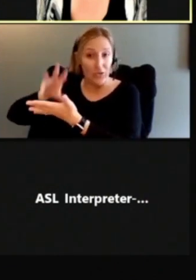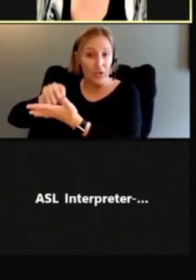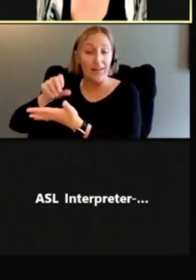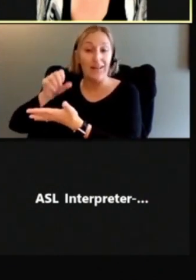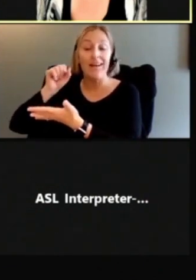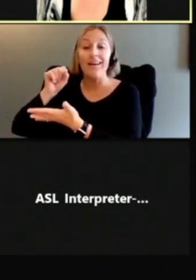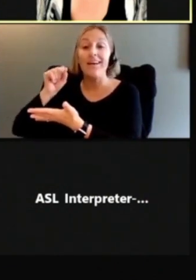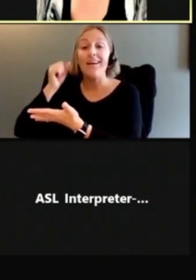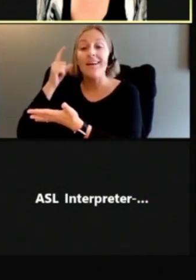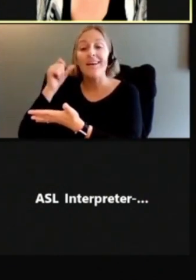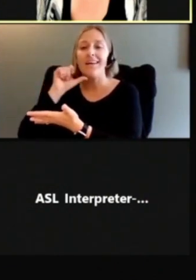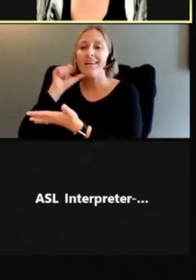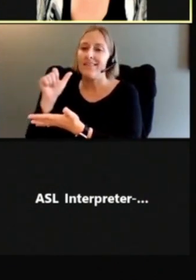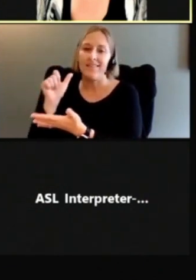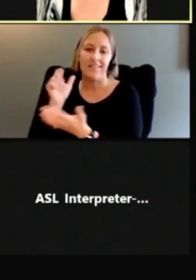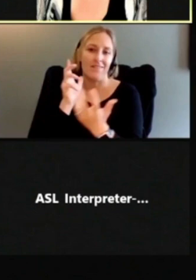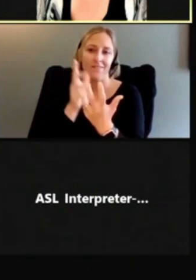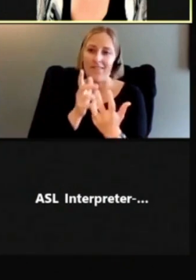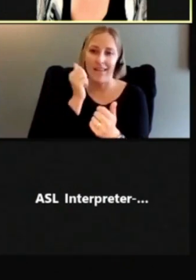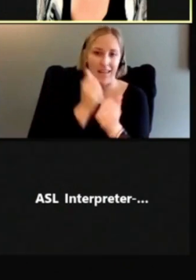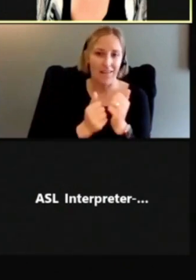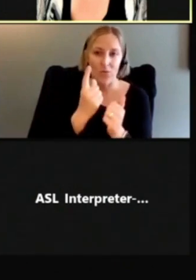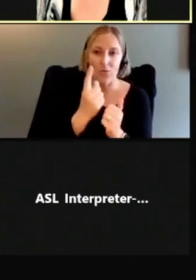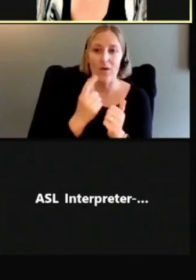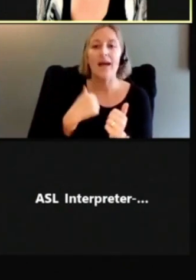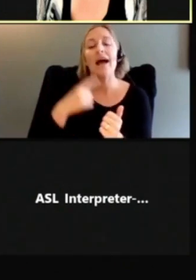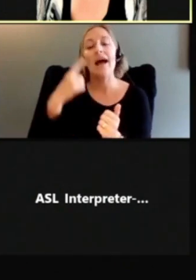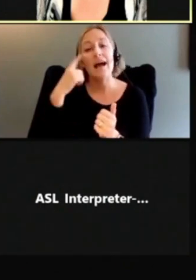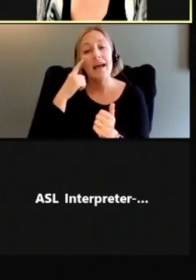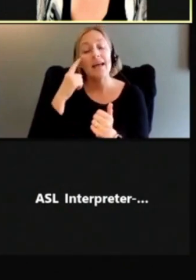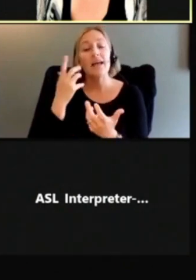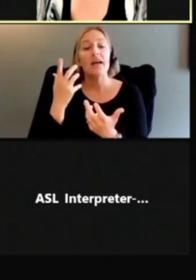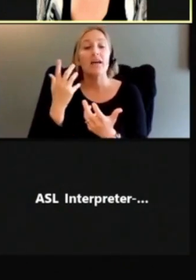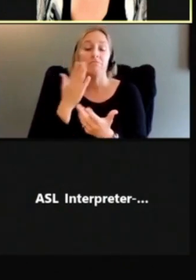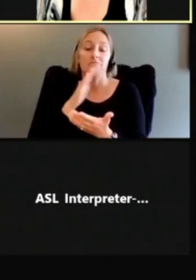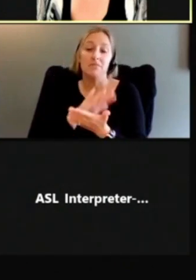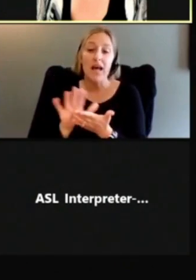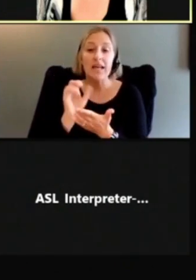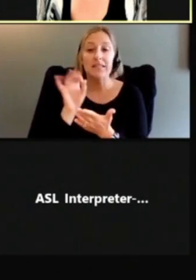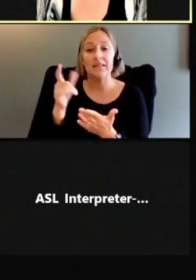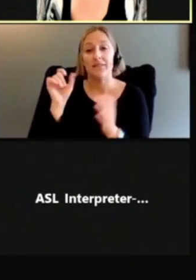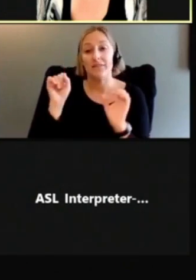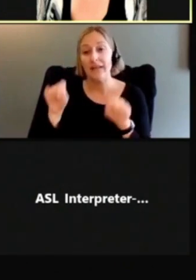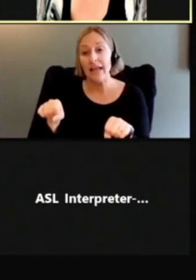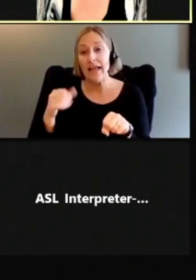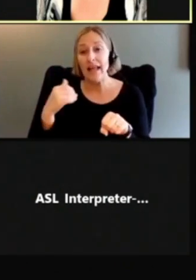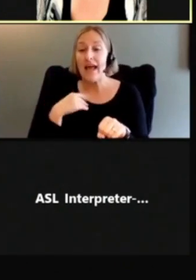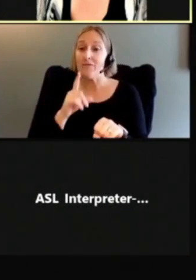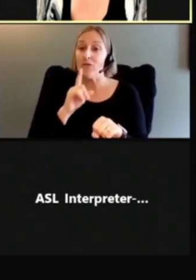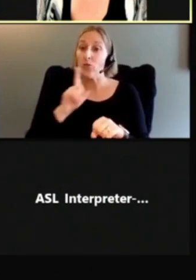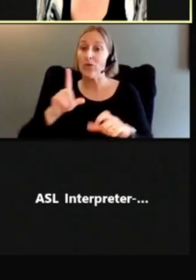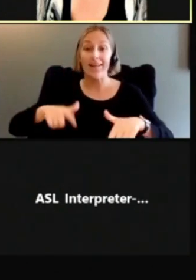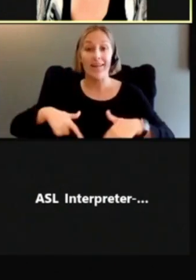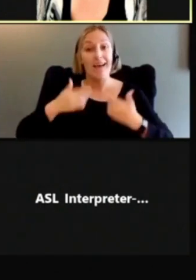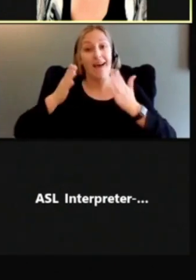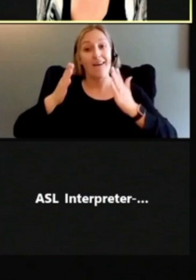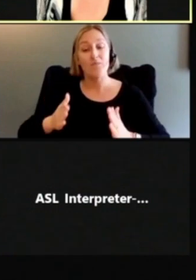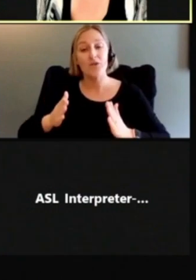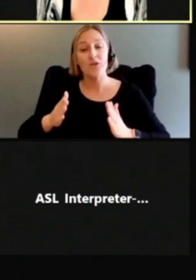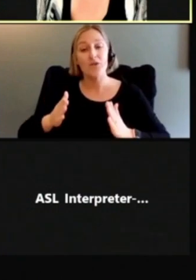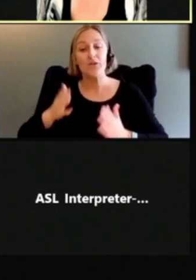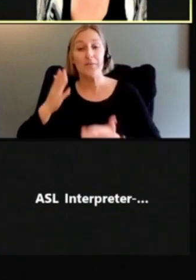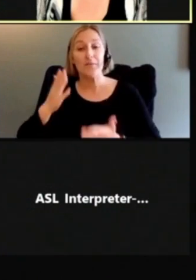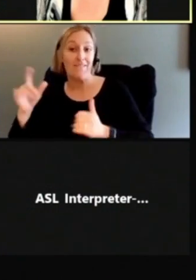for everyone. I think it's always good when you can have a real person at the end of a self-directed